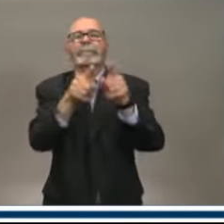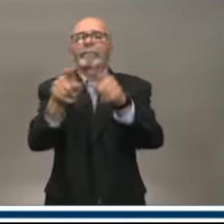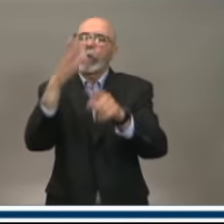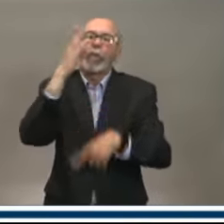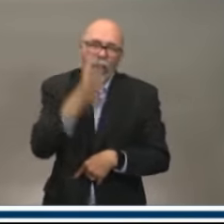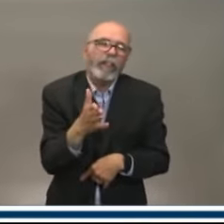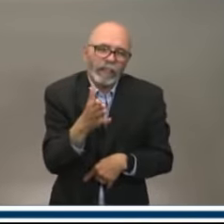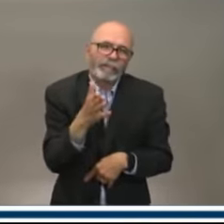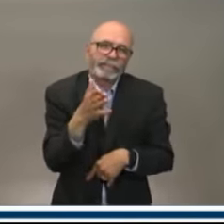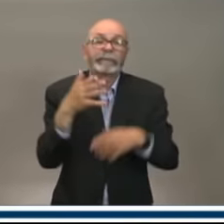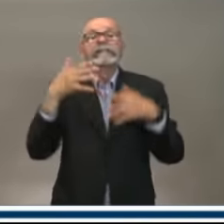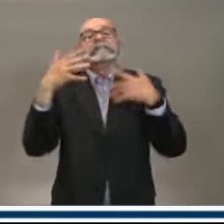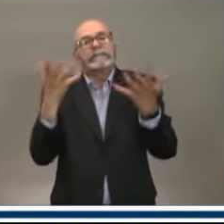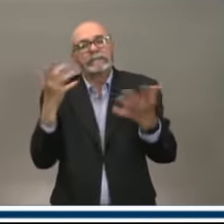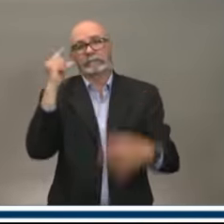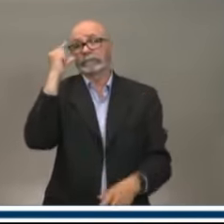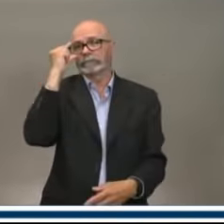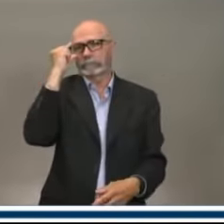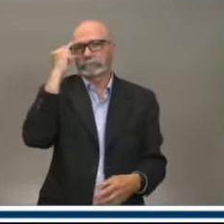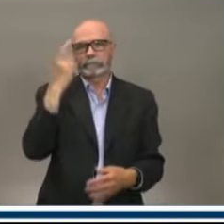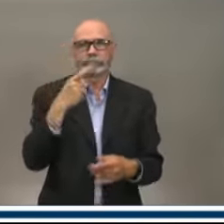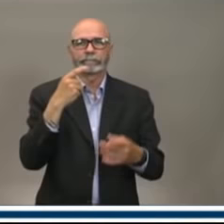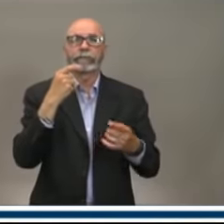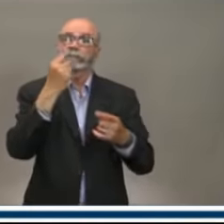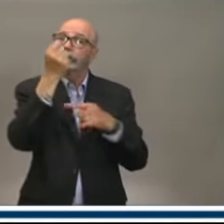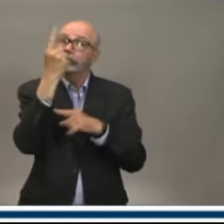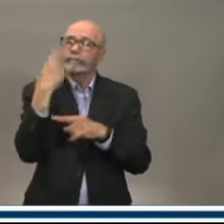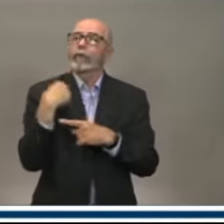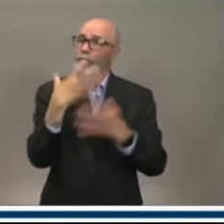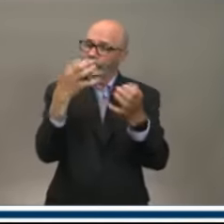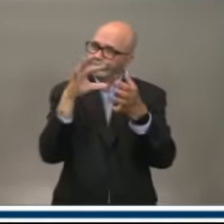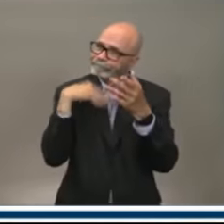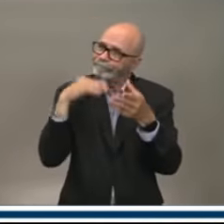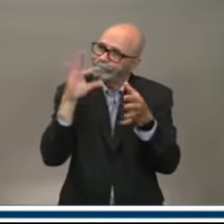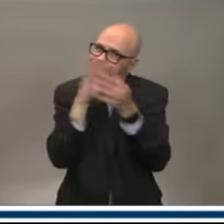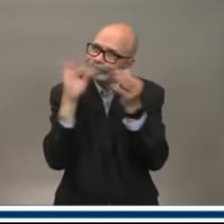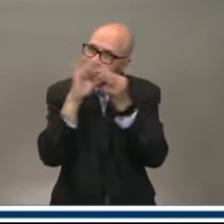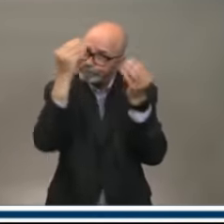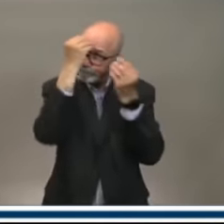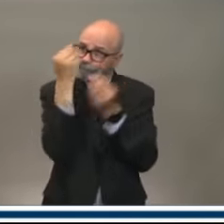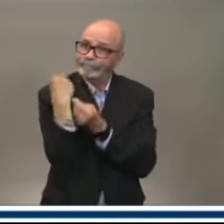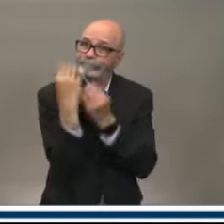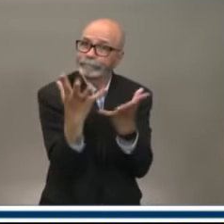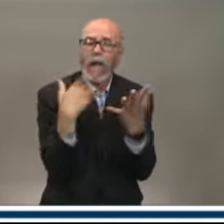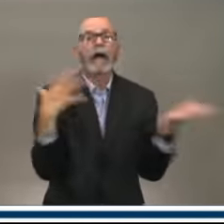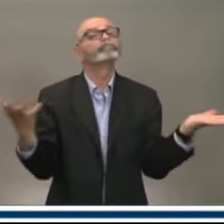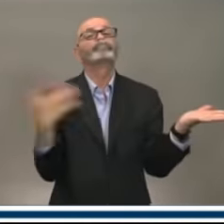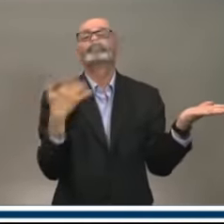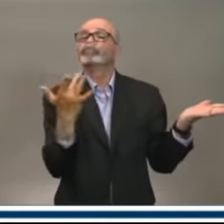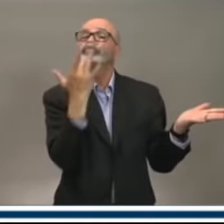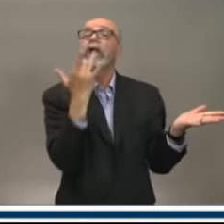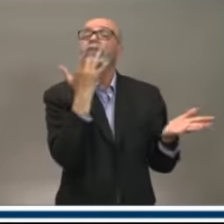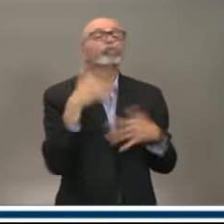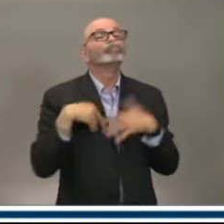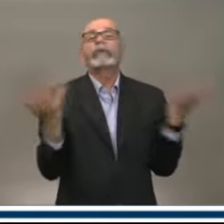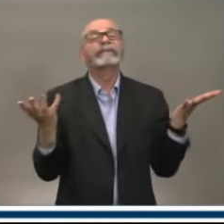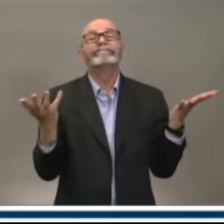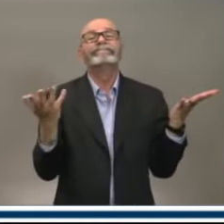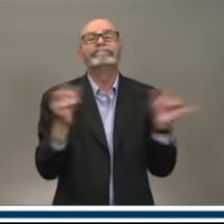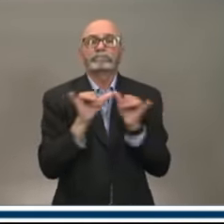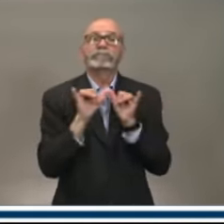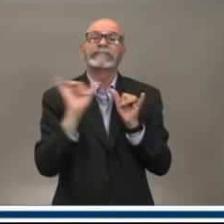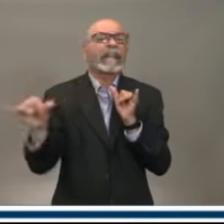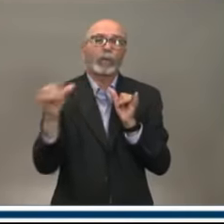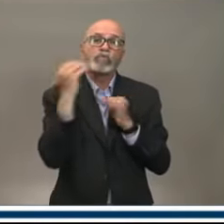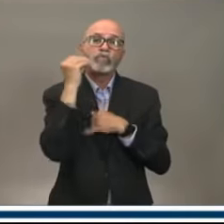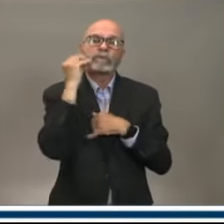strong messages from people has been, we'd much rather be tighter right now and keep what they call the